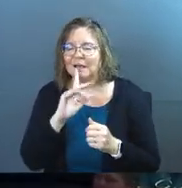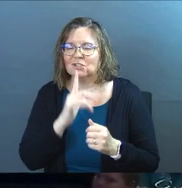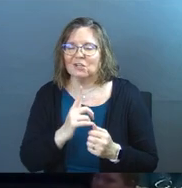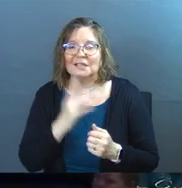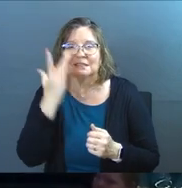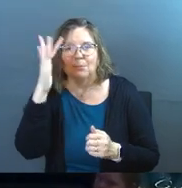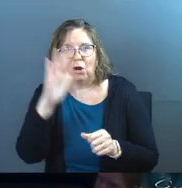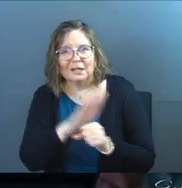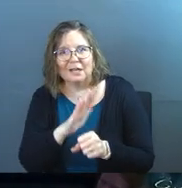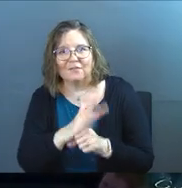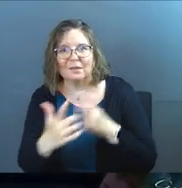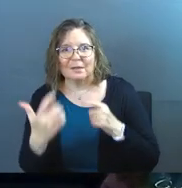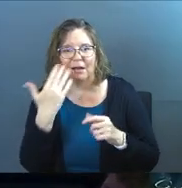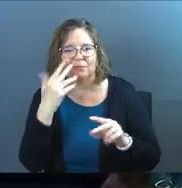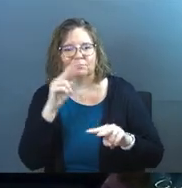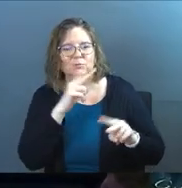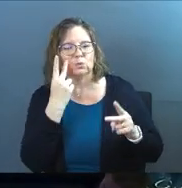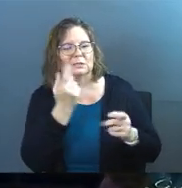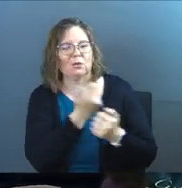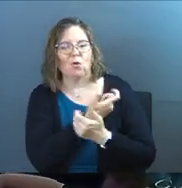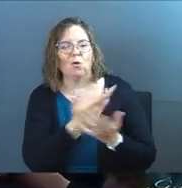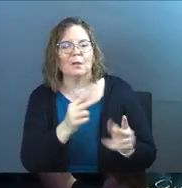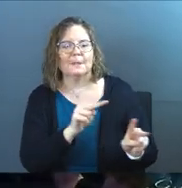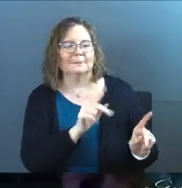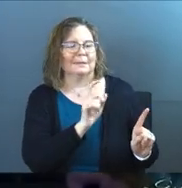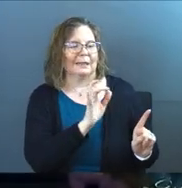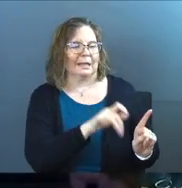just smart enough and big enough to know it all.